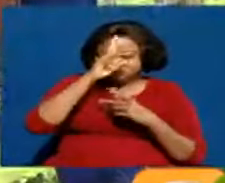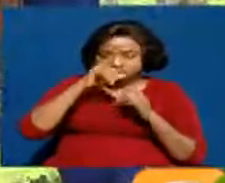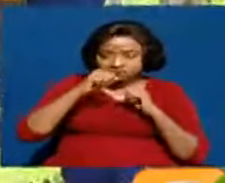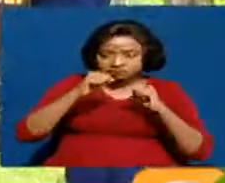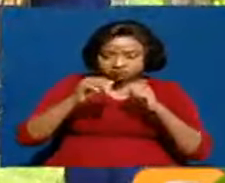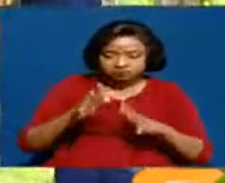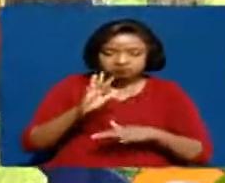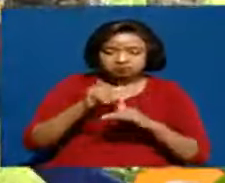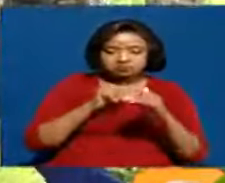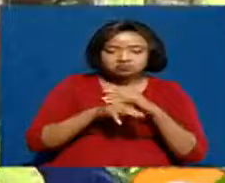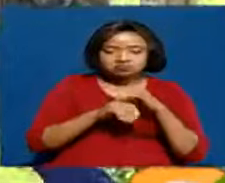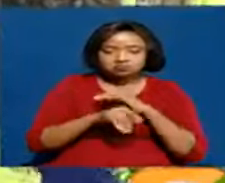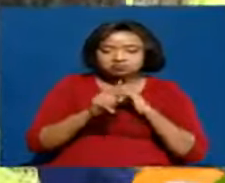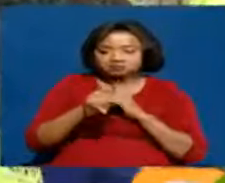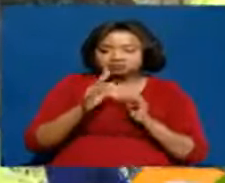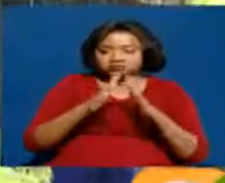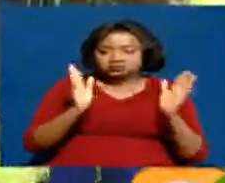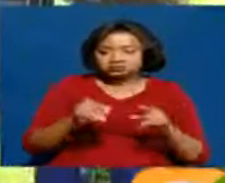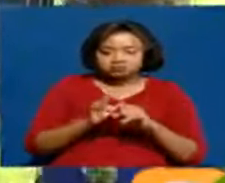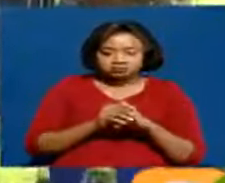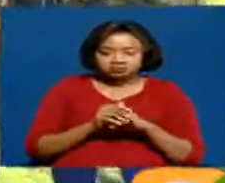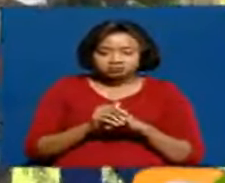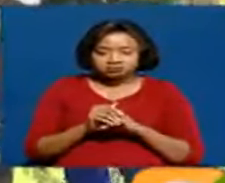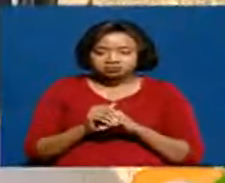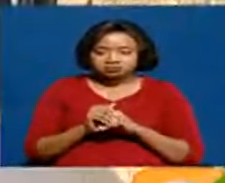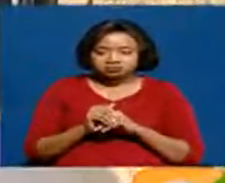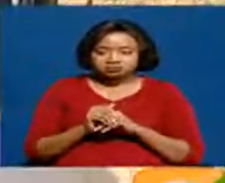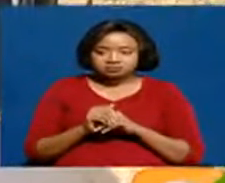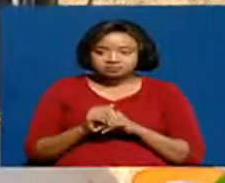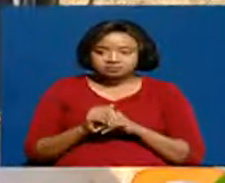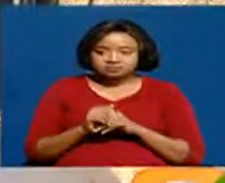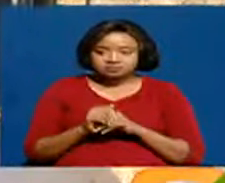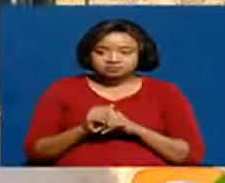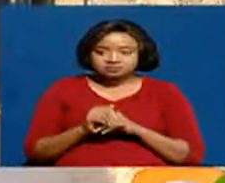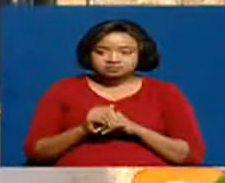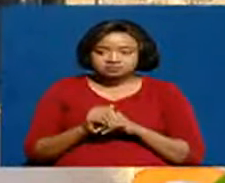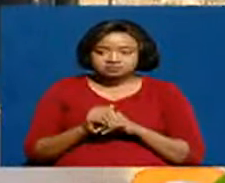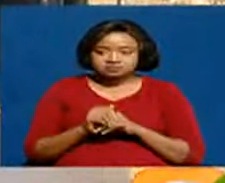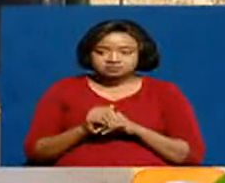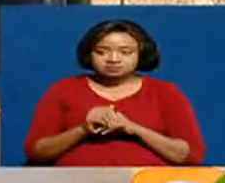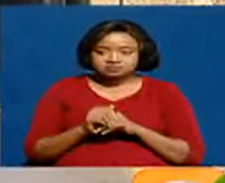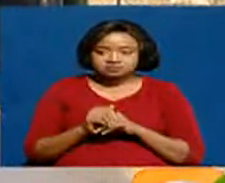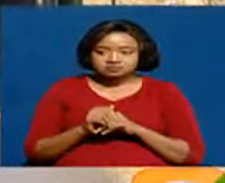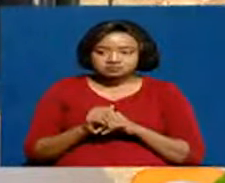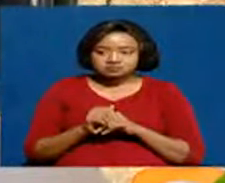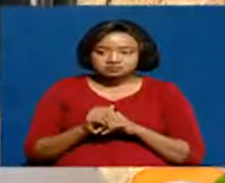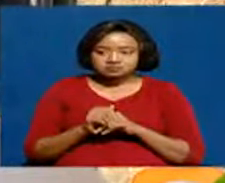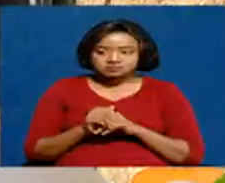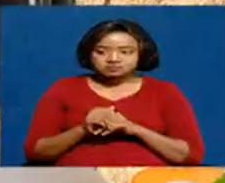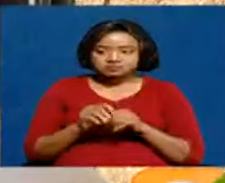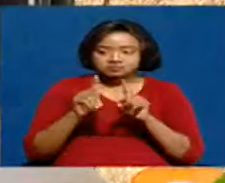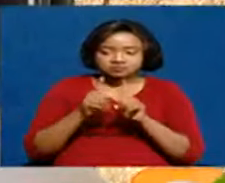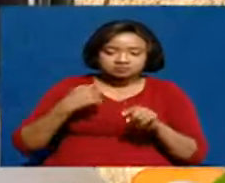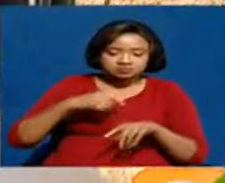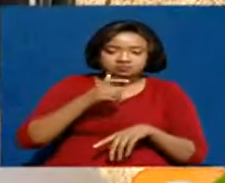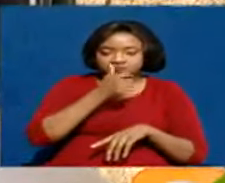from accessing the home before they accomplished their mission. Ngure anajulikana ni jambazi sugu. Kambi Moto hata tumechoka tukua tunasema I